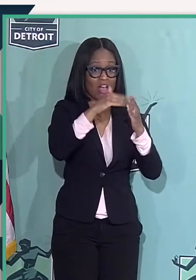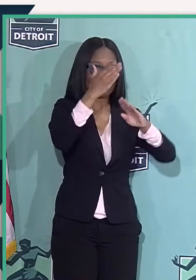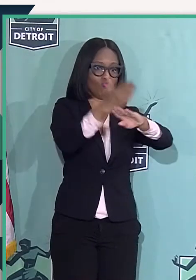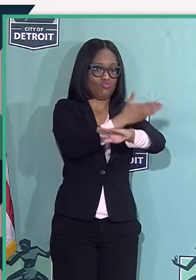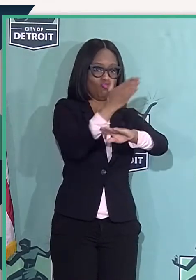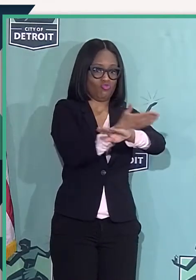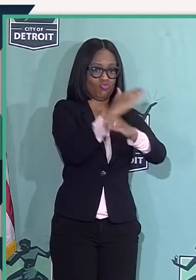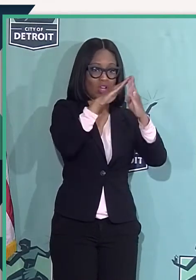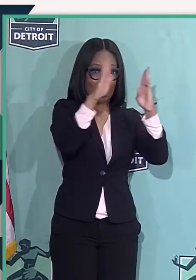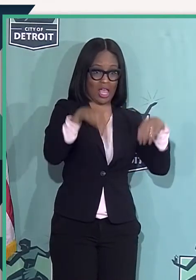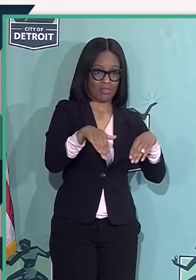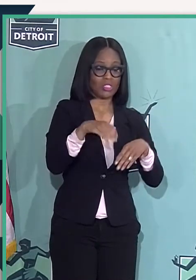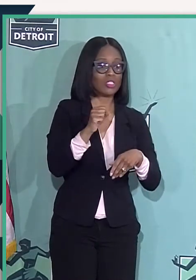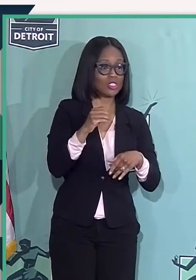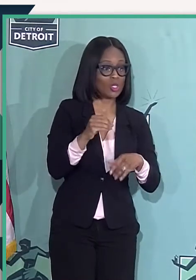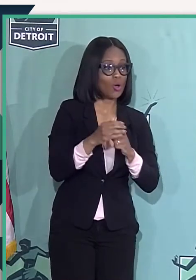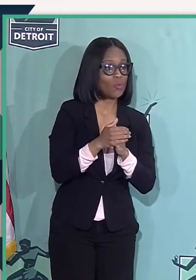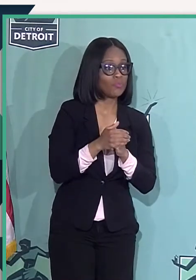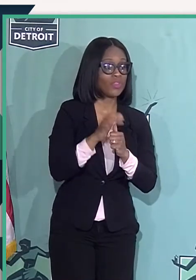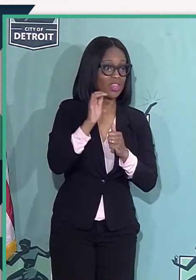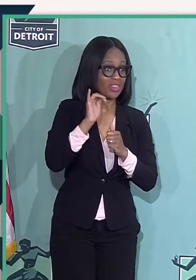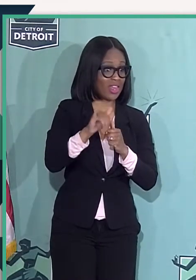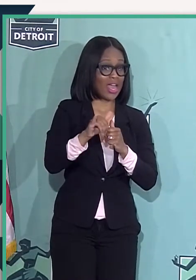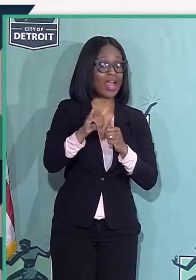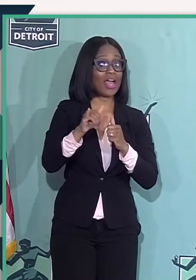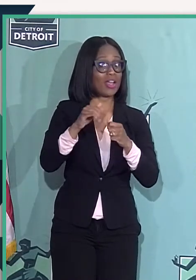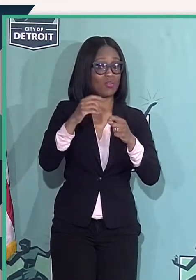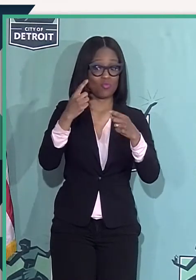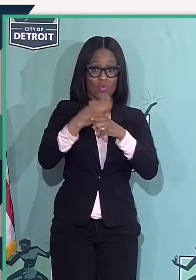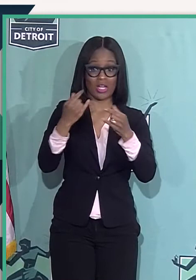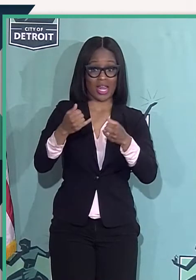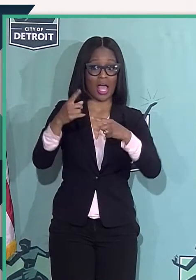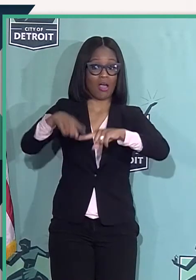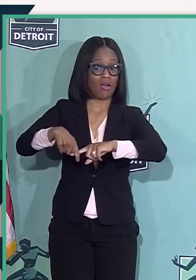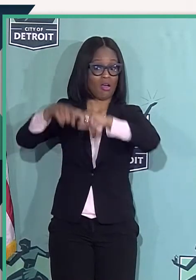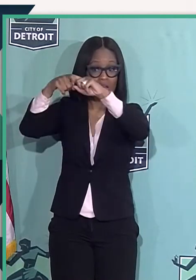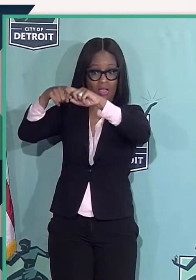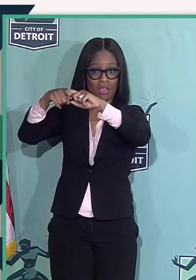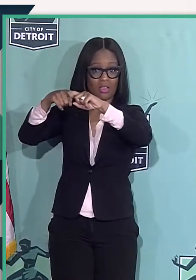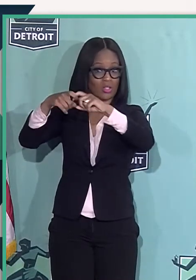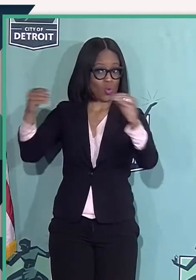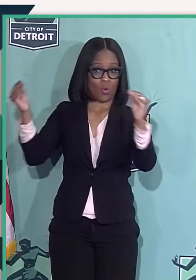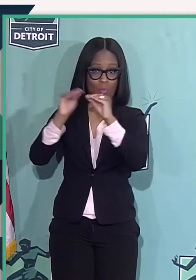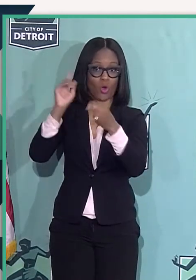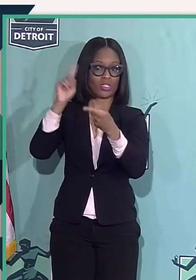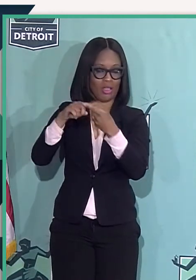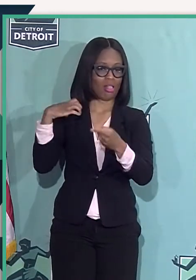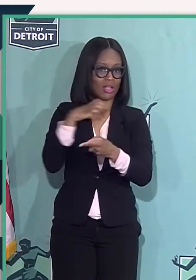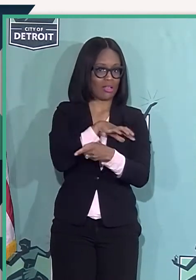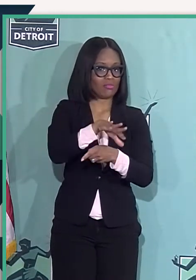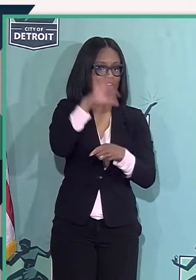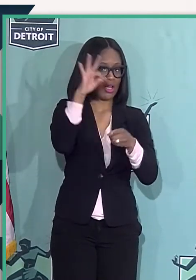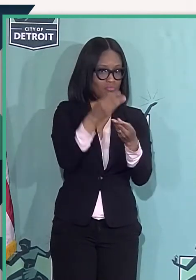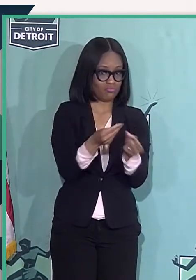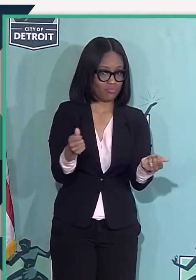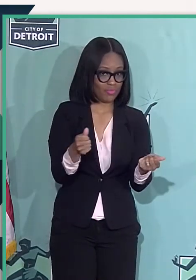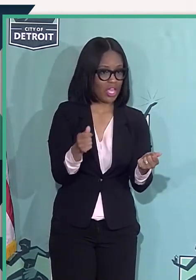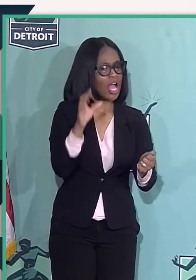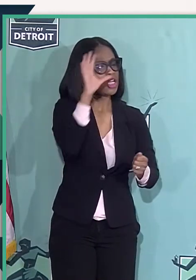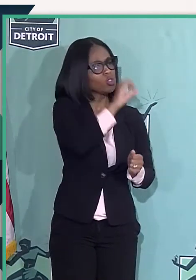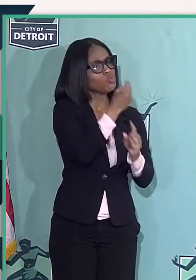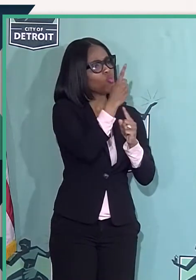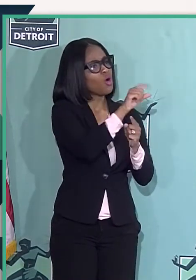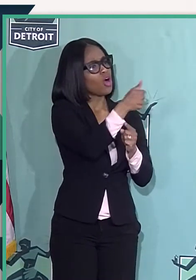all of that is going to grind to a halt until the council and I find a solution. Okay, and I assume one of the options would be